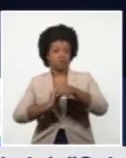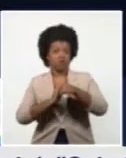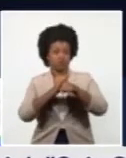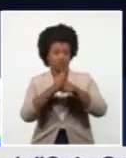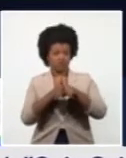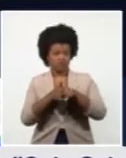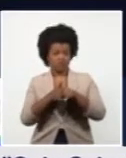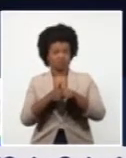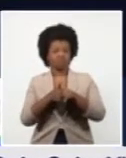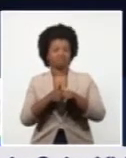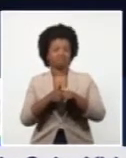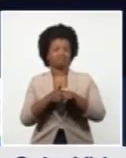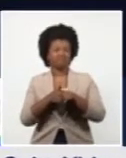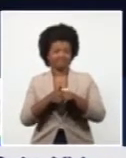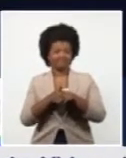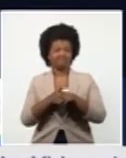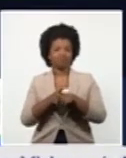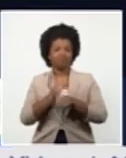1,839 people